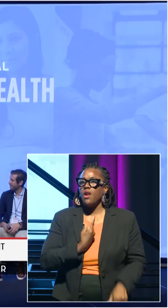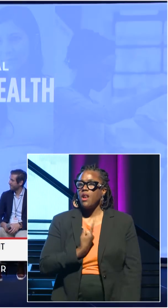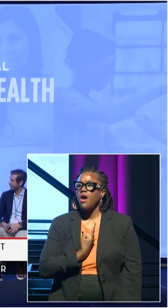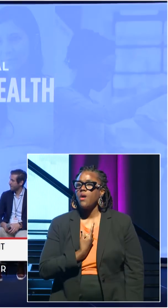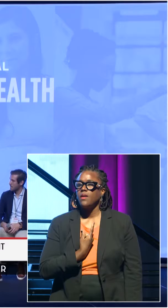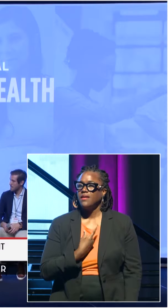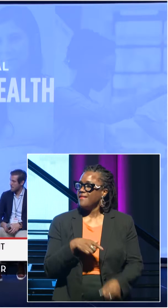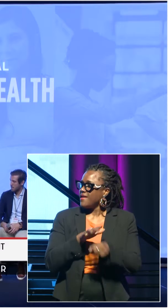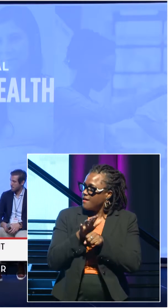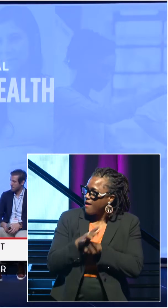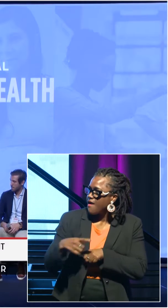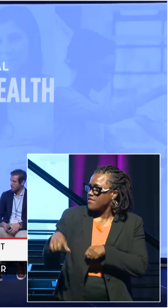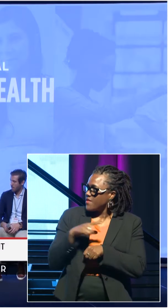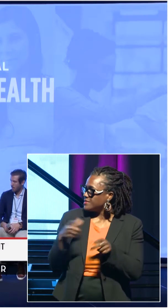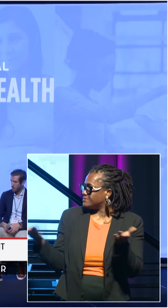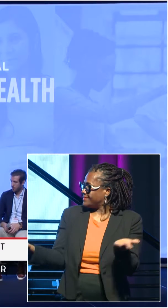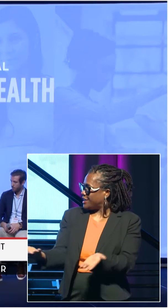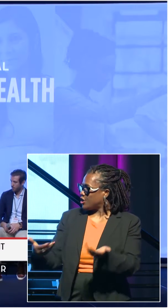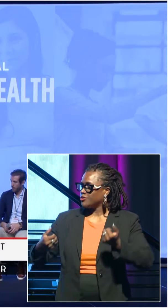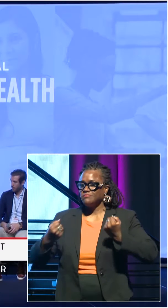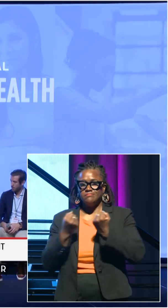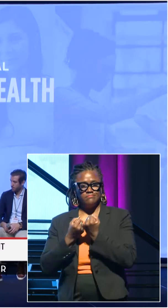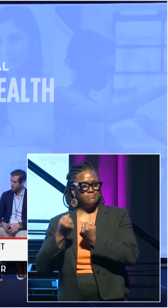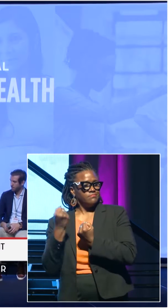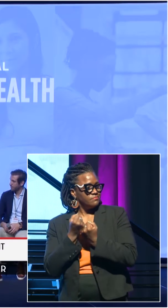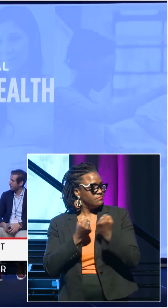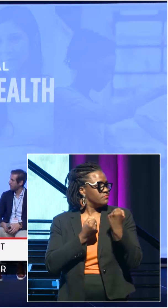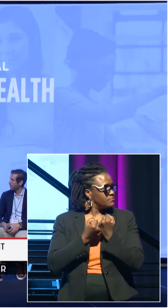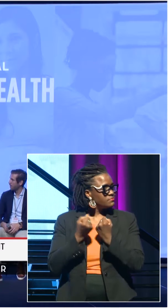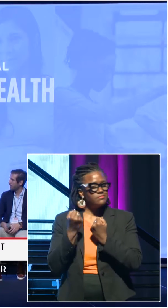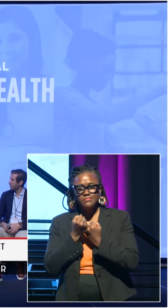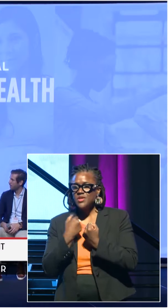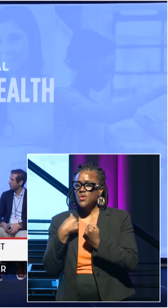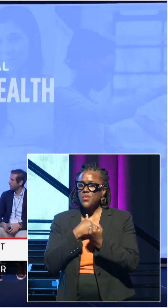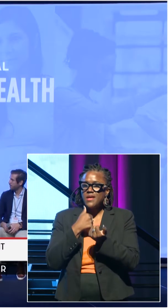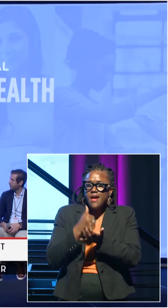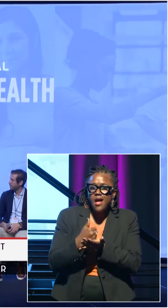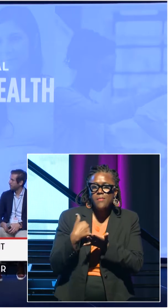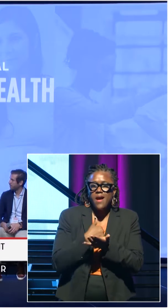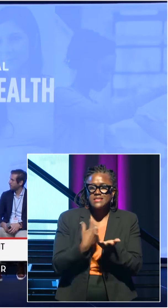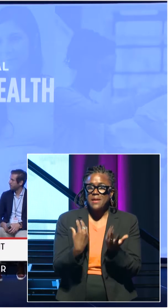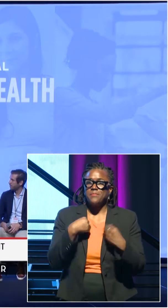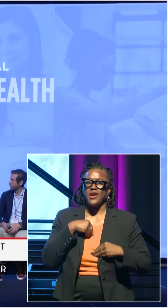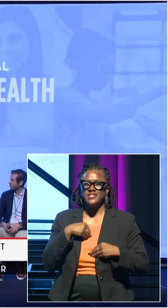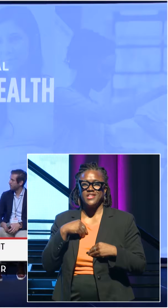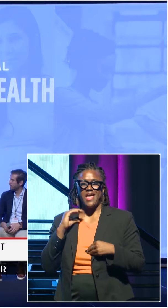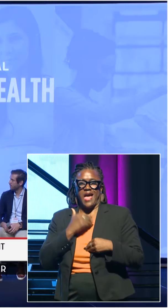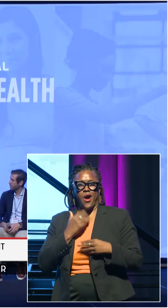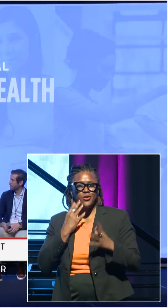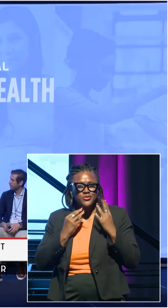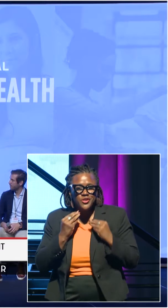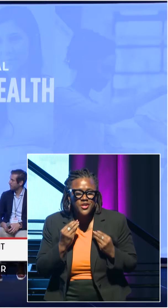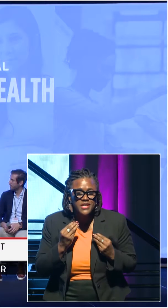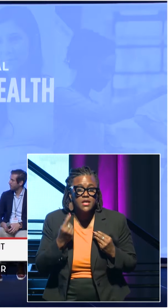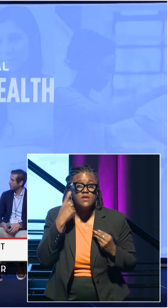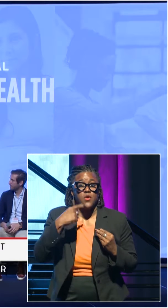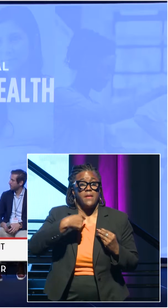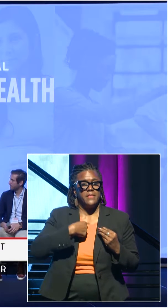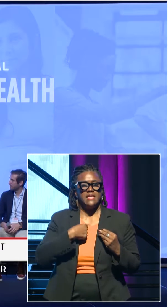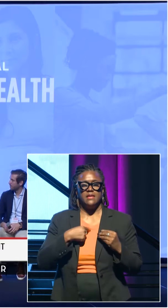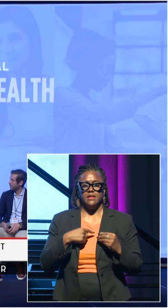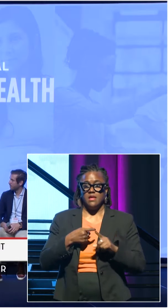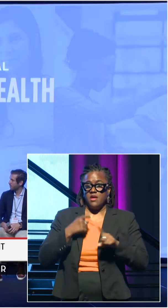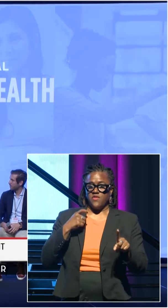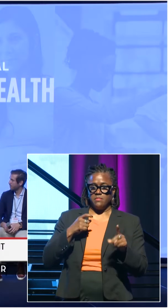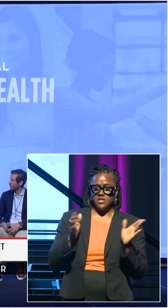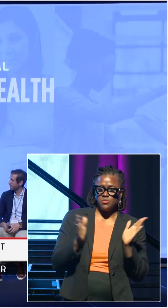There's enough of us in here to be able to support each other, to help us embrace our journey. For me, being from a small